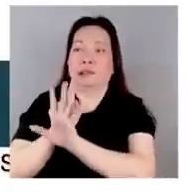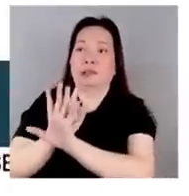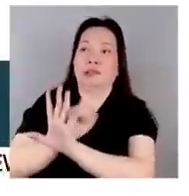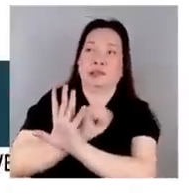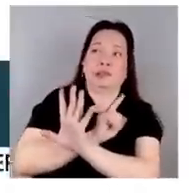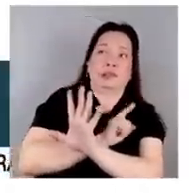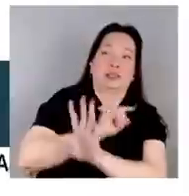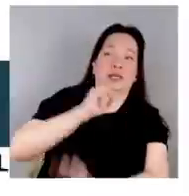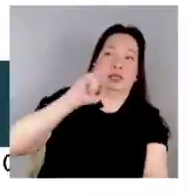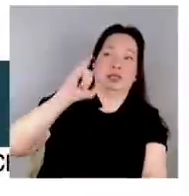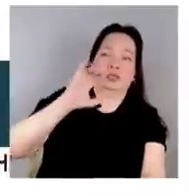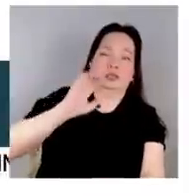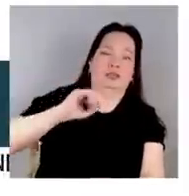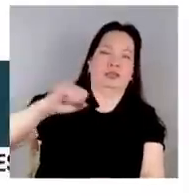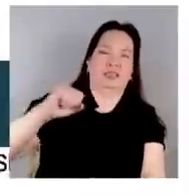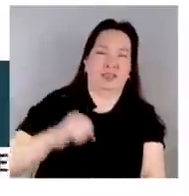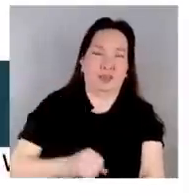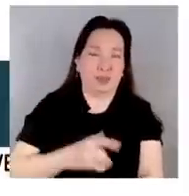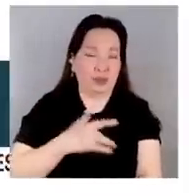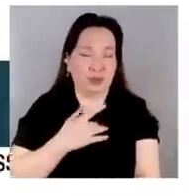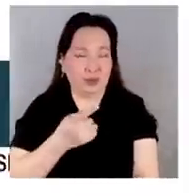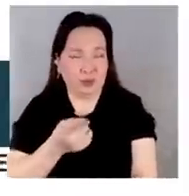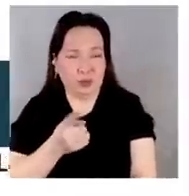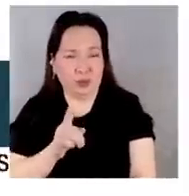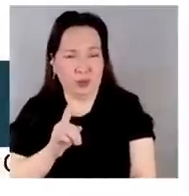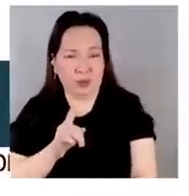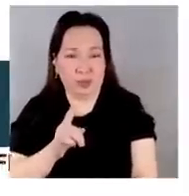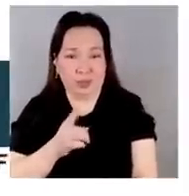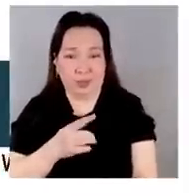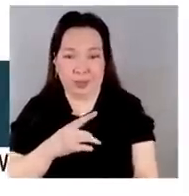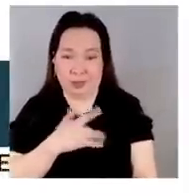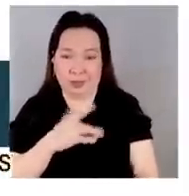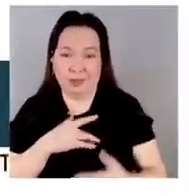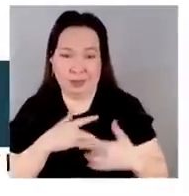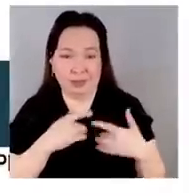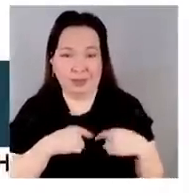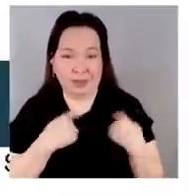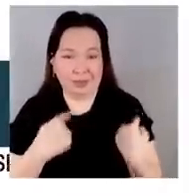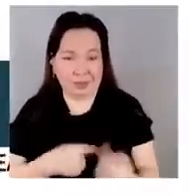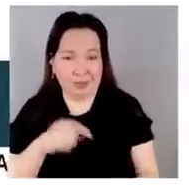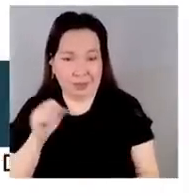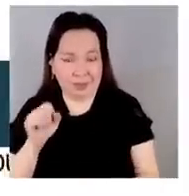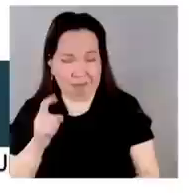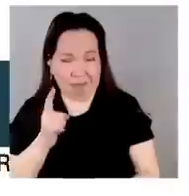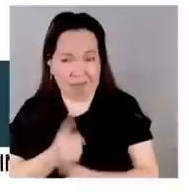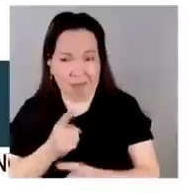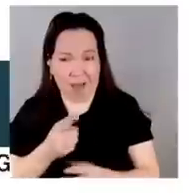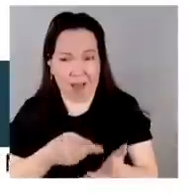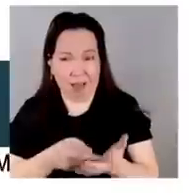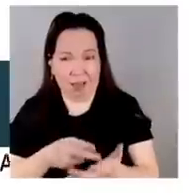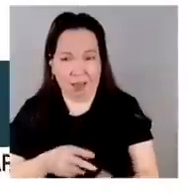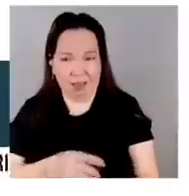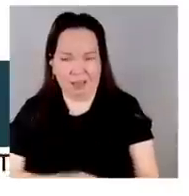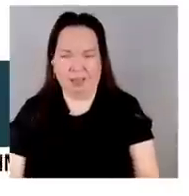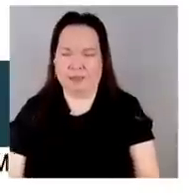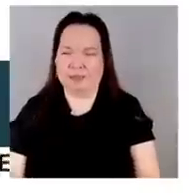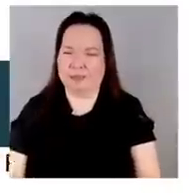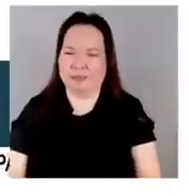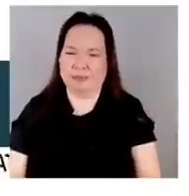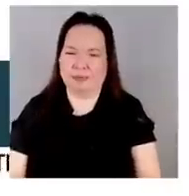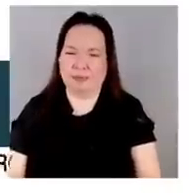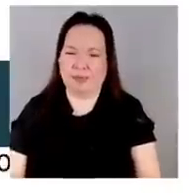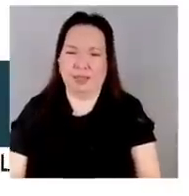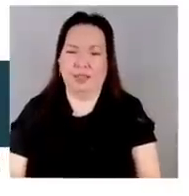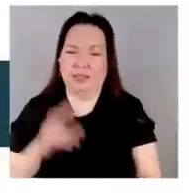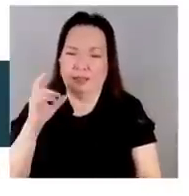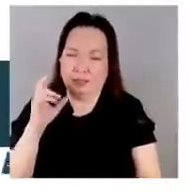that something that strikes you as genuine coming from this government? Yeah. Go ahead. I mean, it's